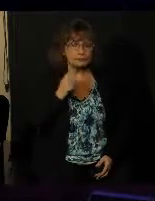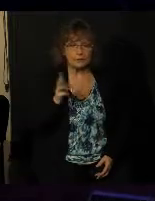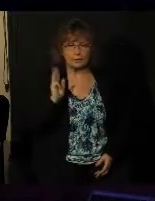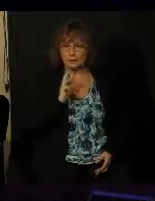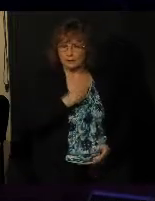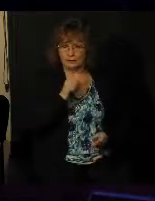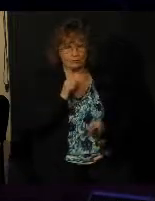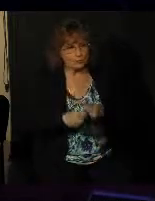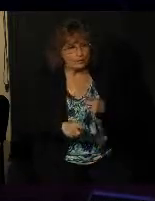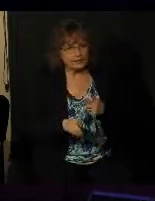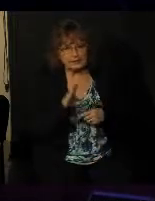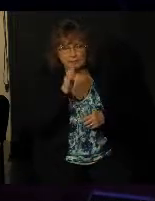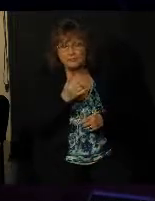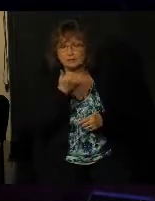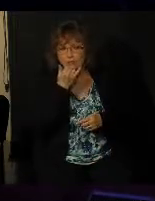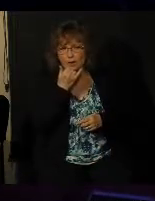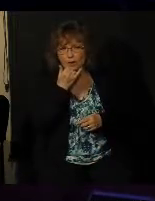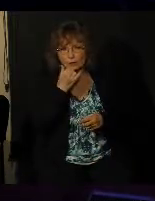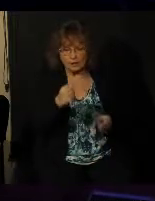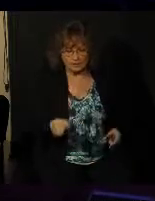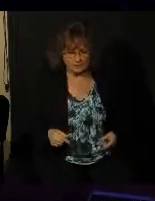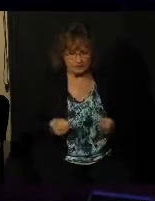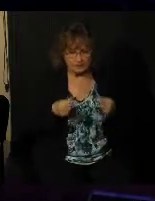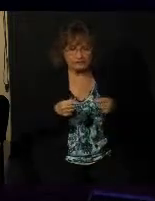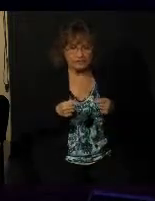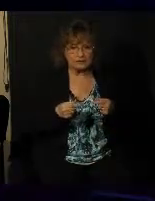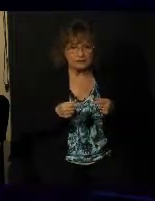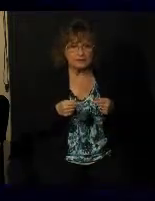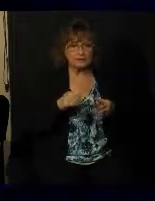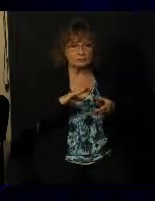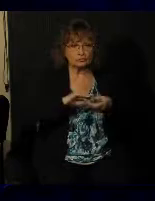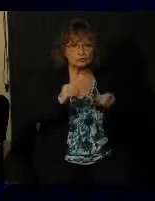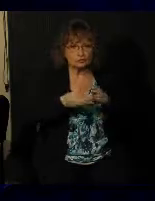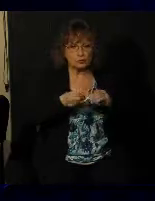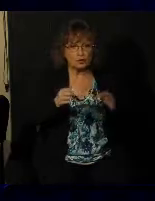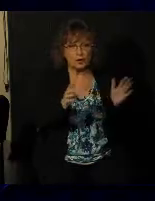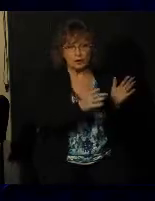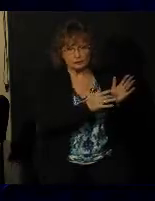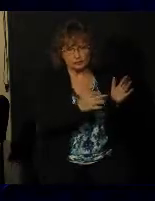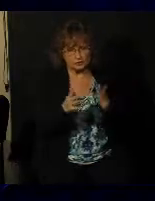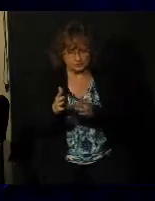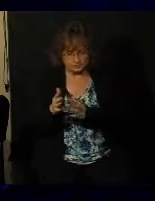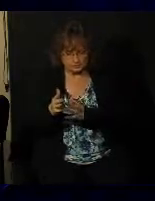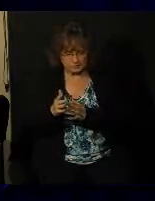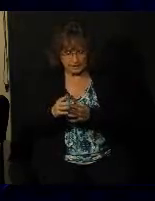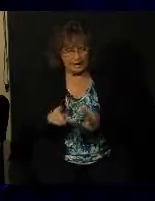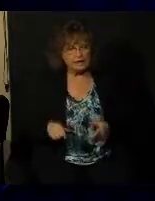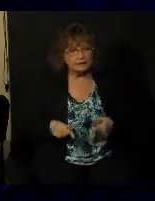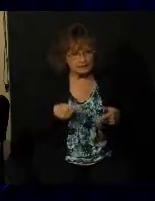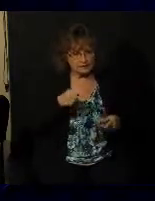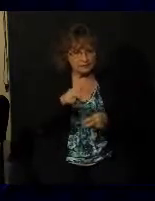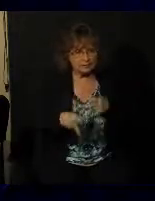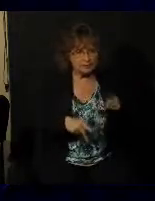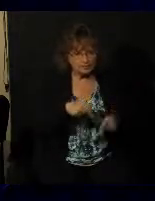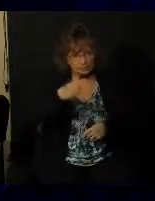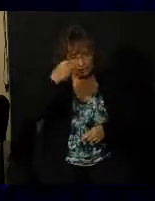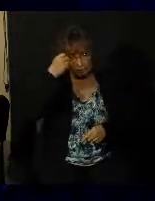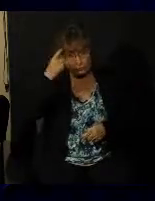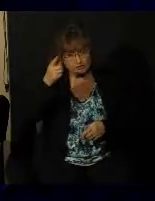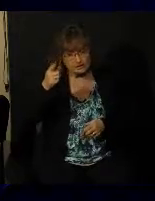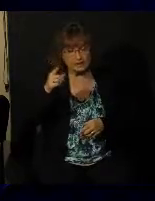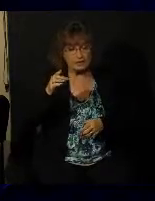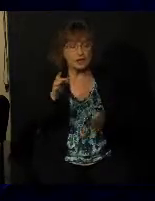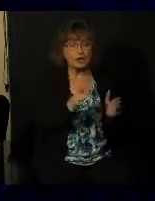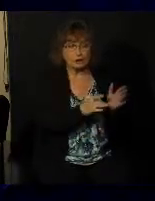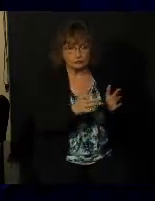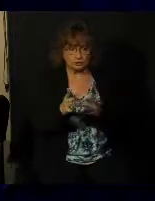wrong giving Jesus. We just can't go wrong. I think too many times, and I hope and pray you hear